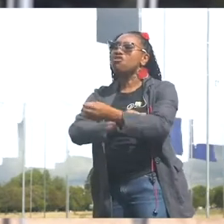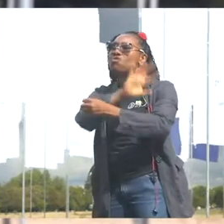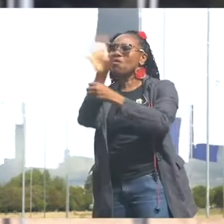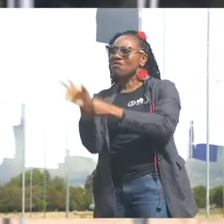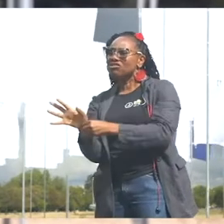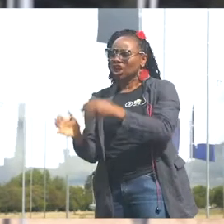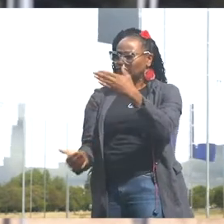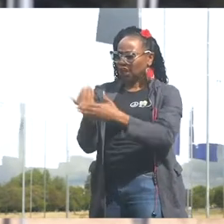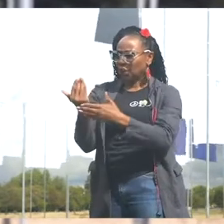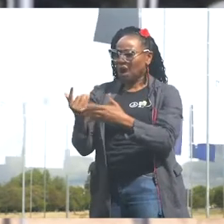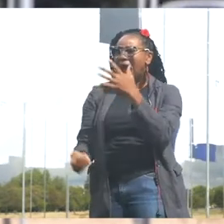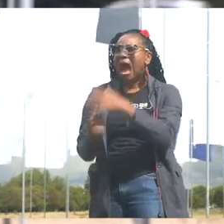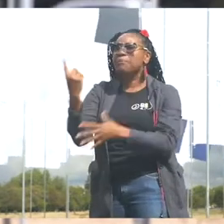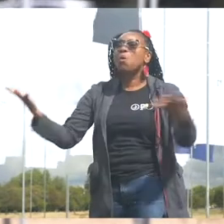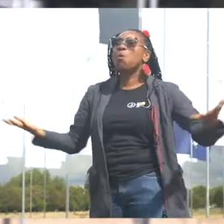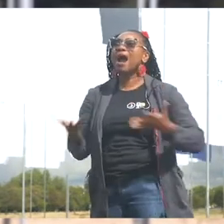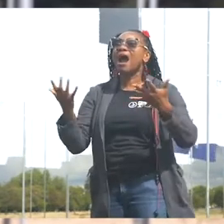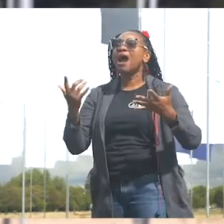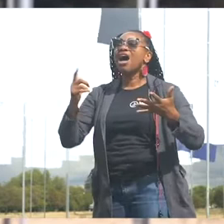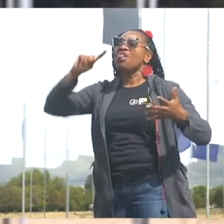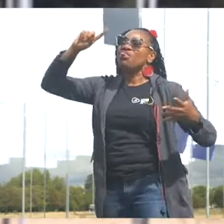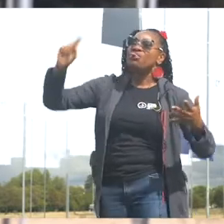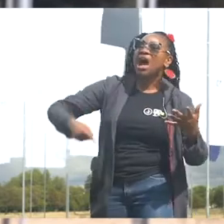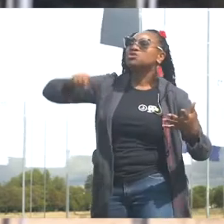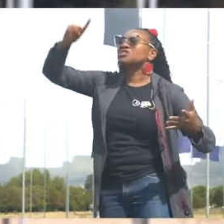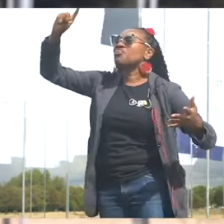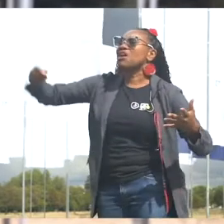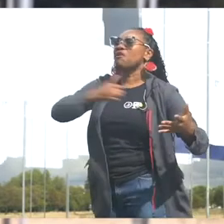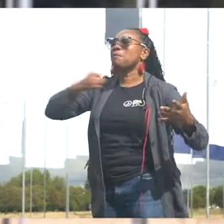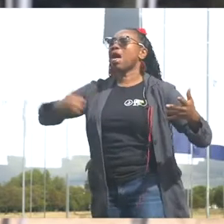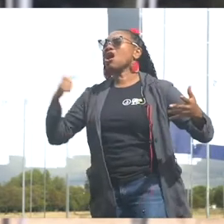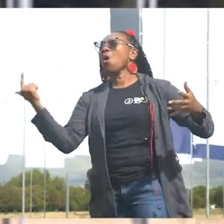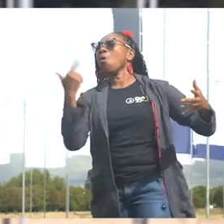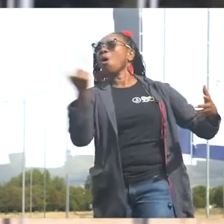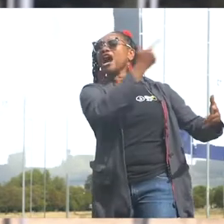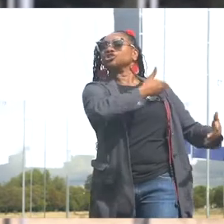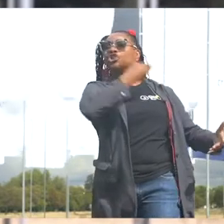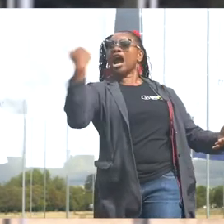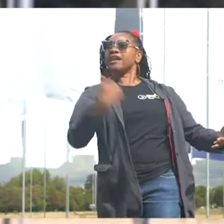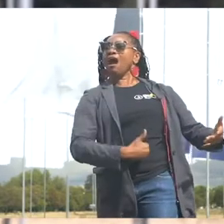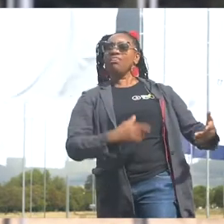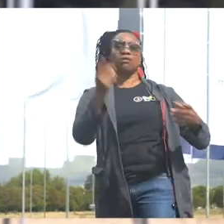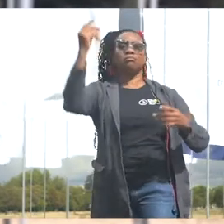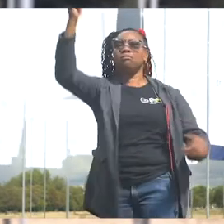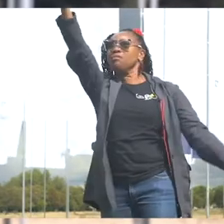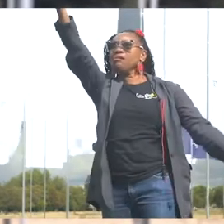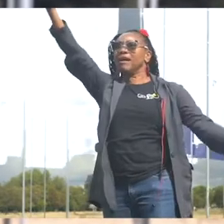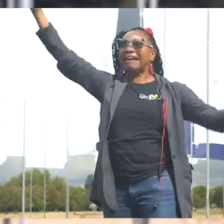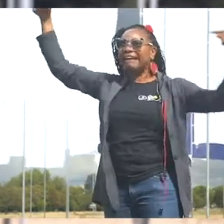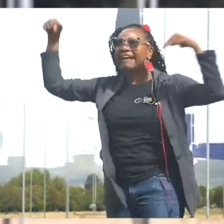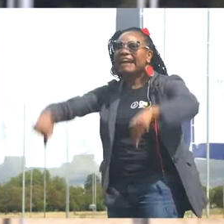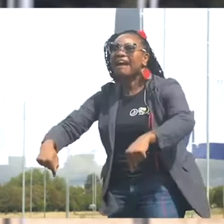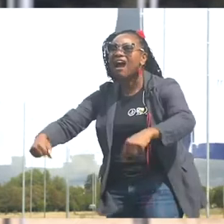emerged thousands and thousands of miles away. And suddenly, it was here, in our